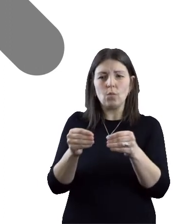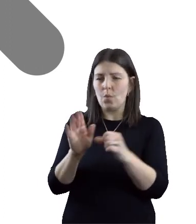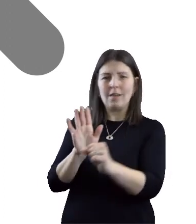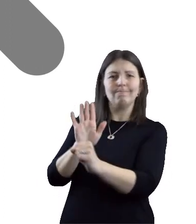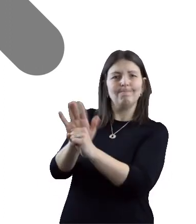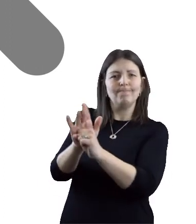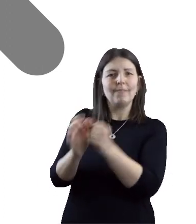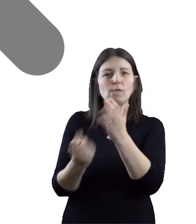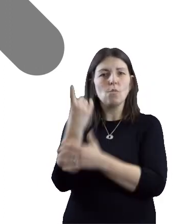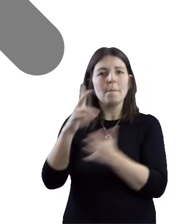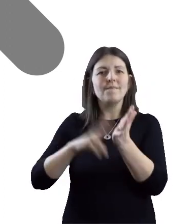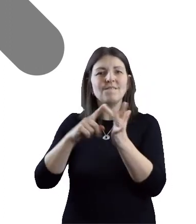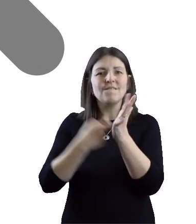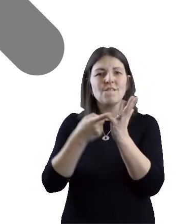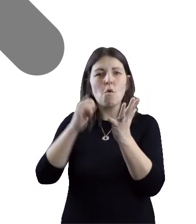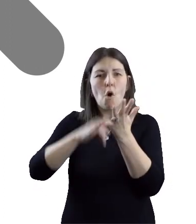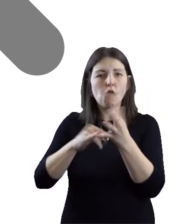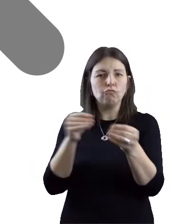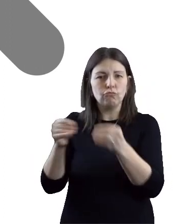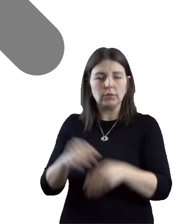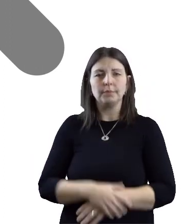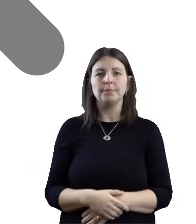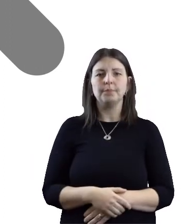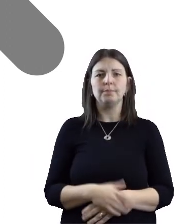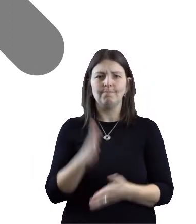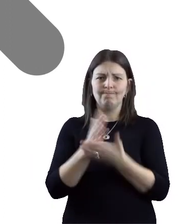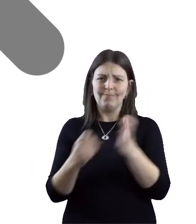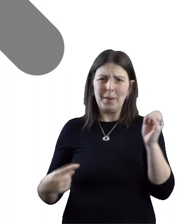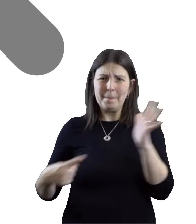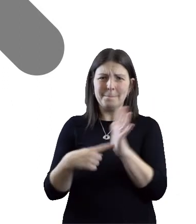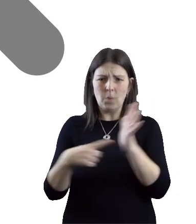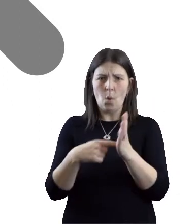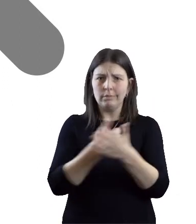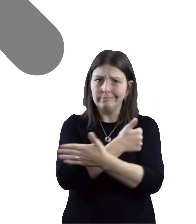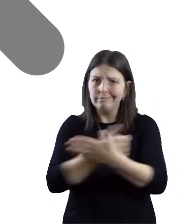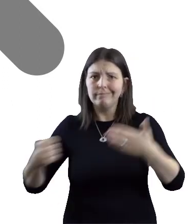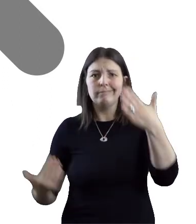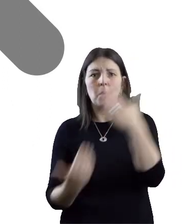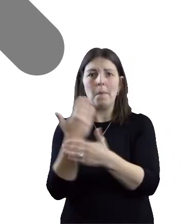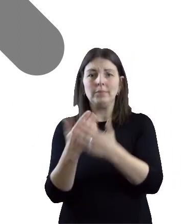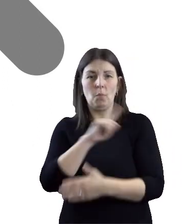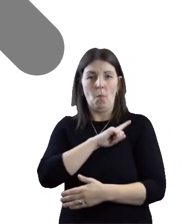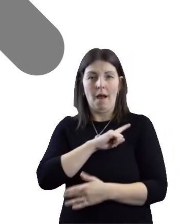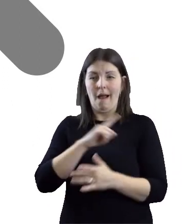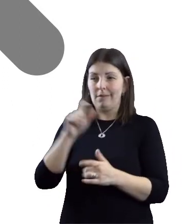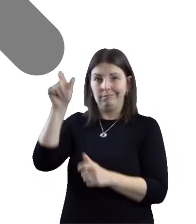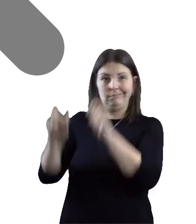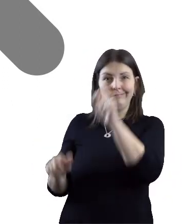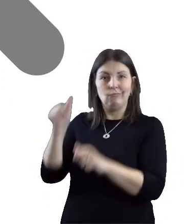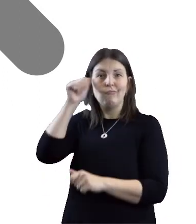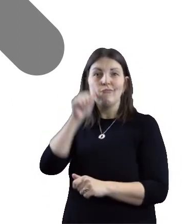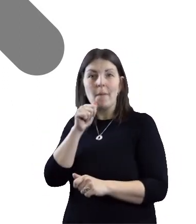as criminals change their methods regularly and will update viruses to try and circumvent outdated antiviruses.